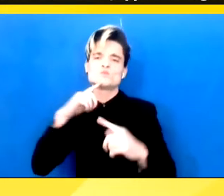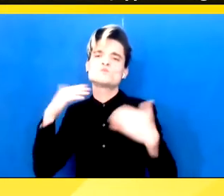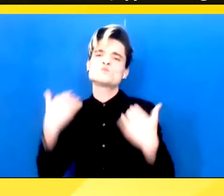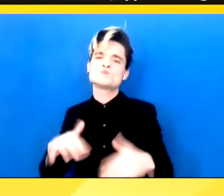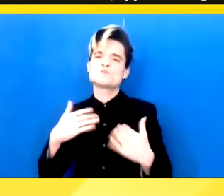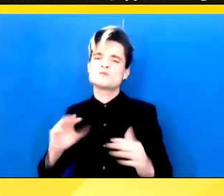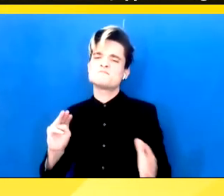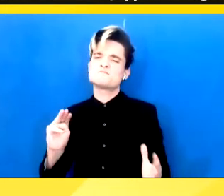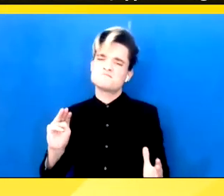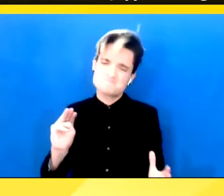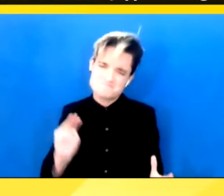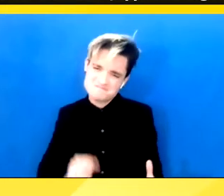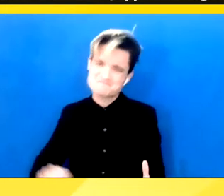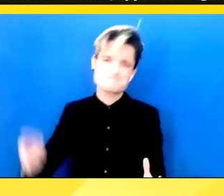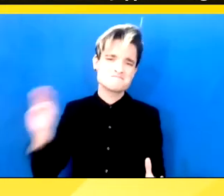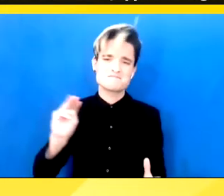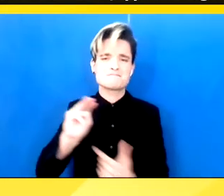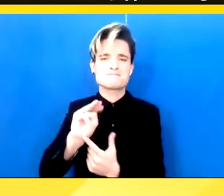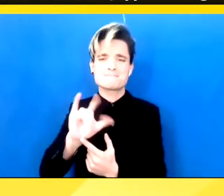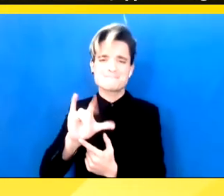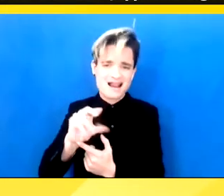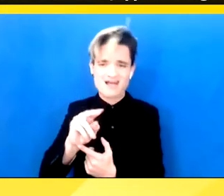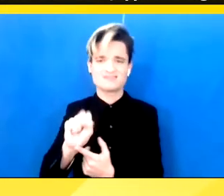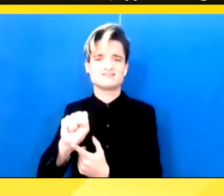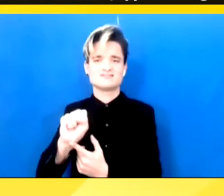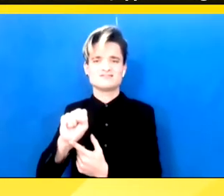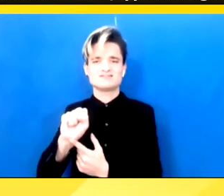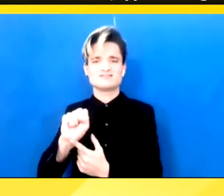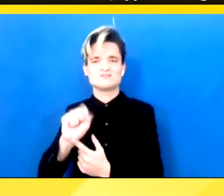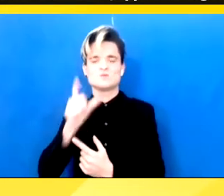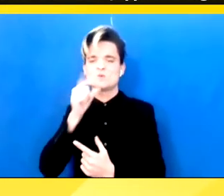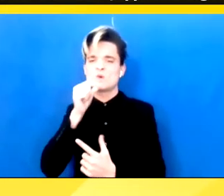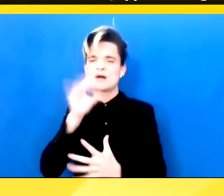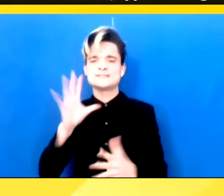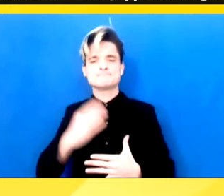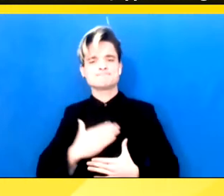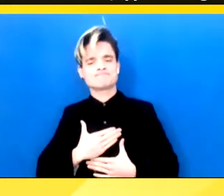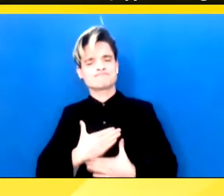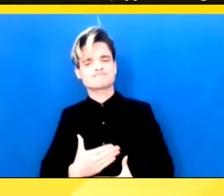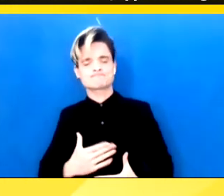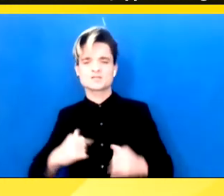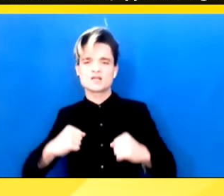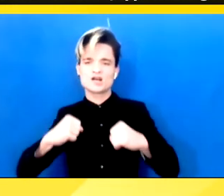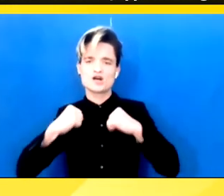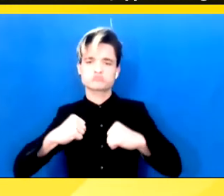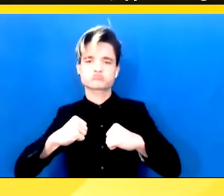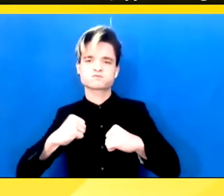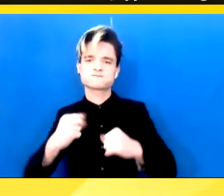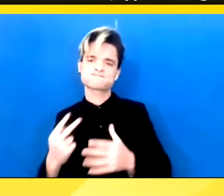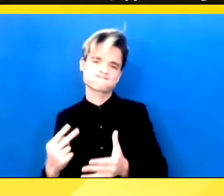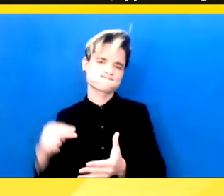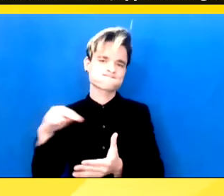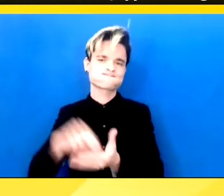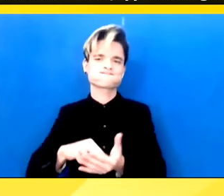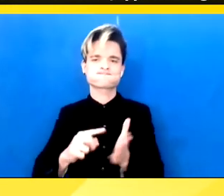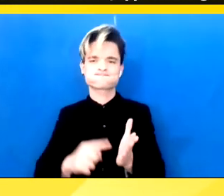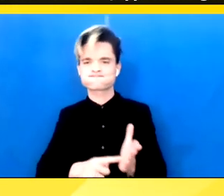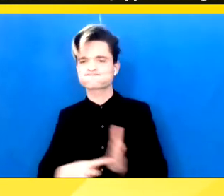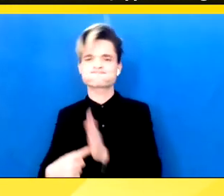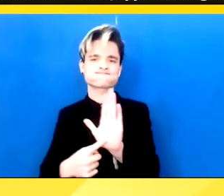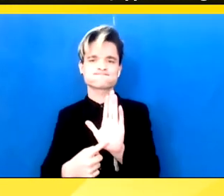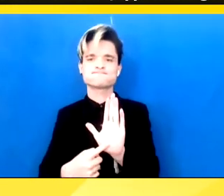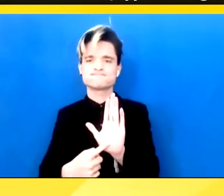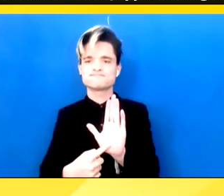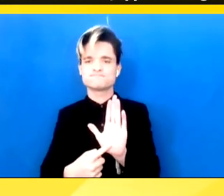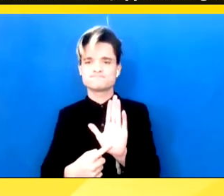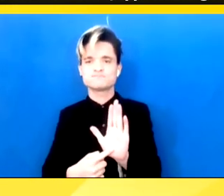millions of workers that stand in solidarity with these Amazon workers in Bessemer and all across the country, who